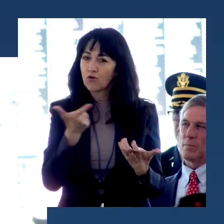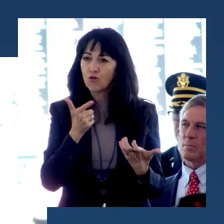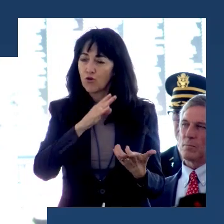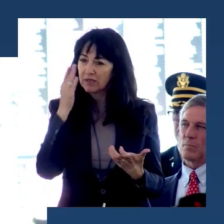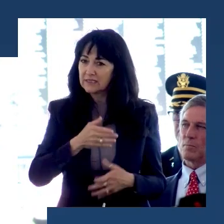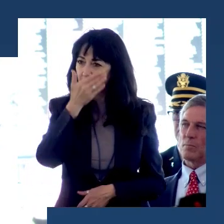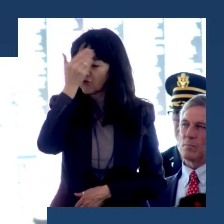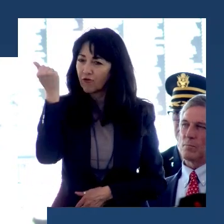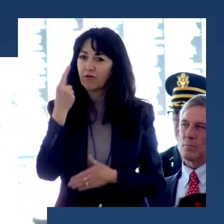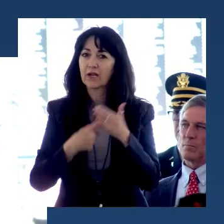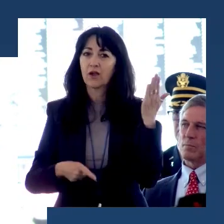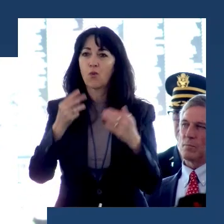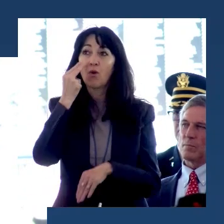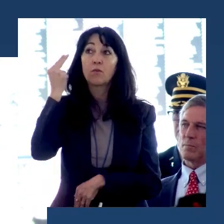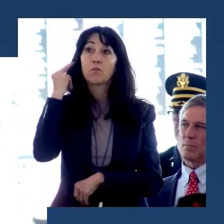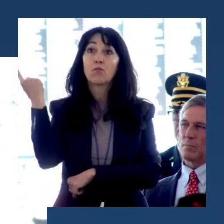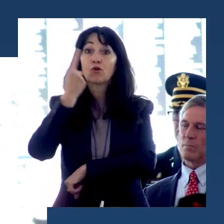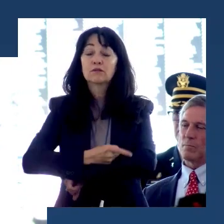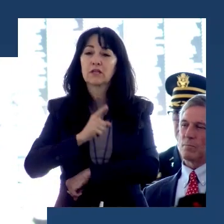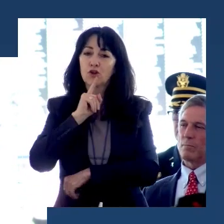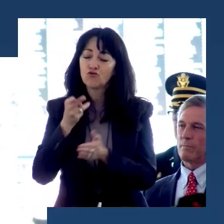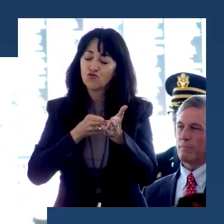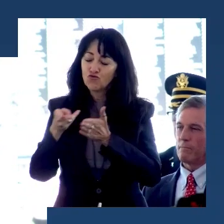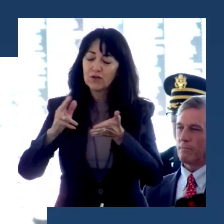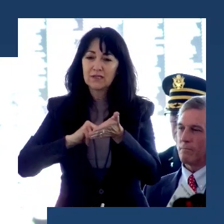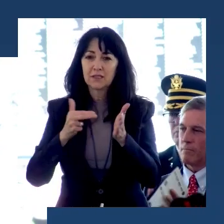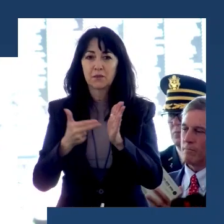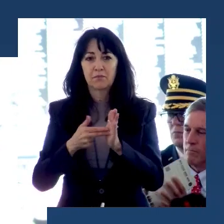God bless this great nation, and thank you all.